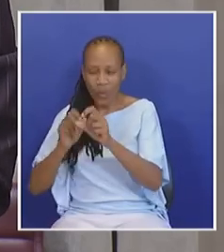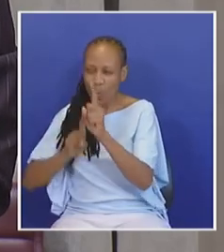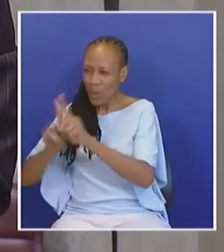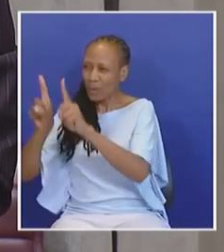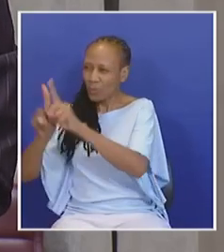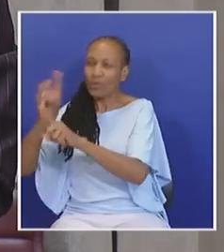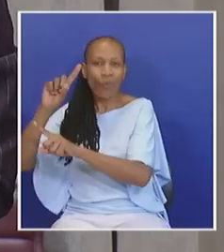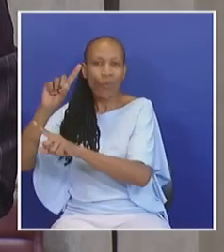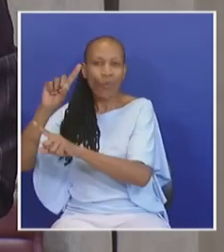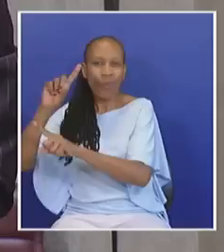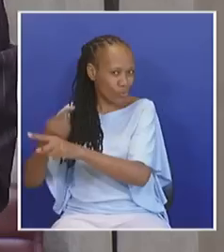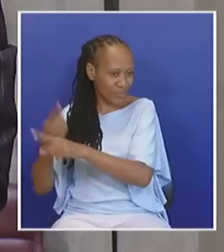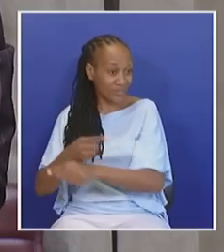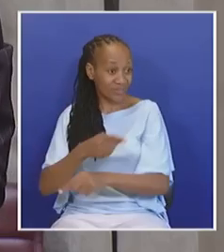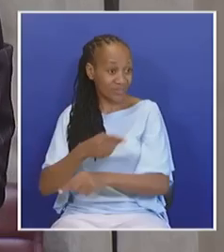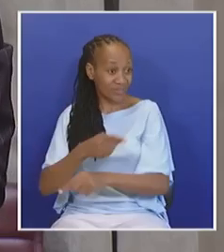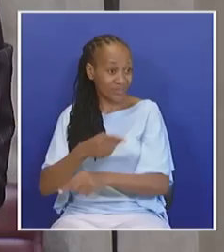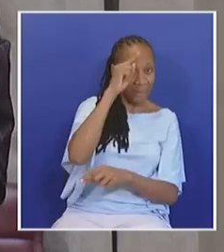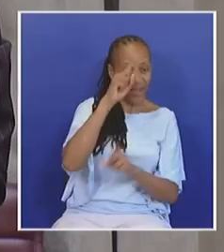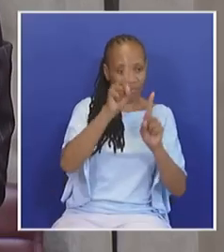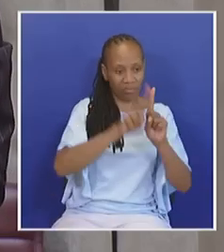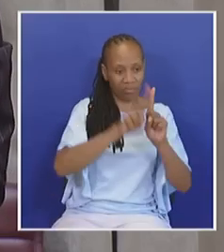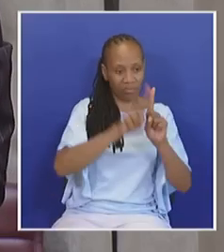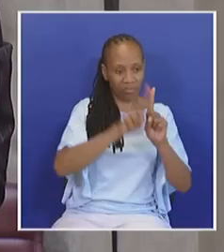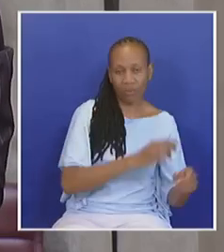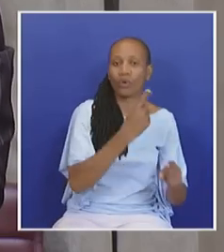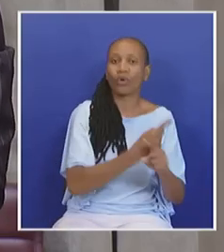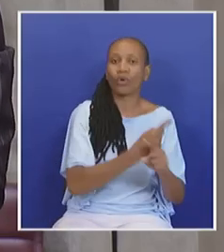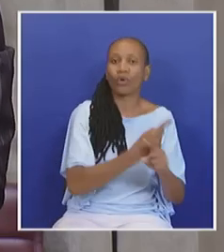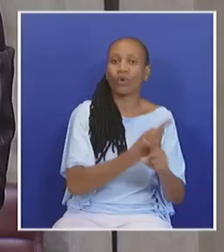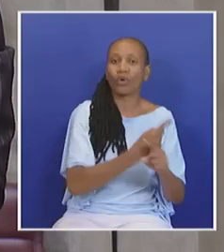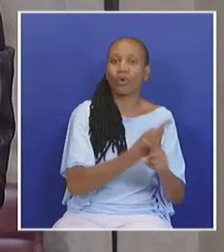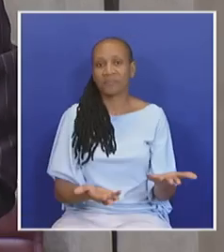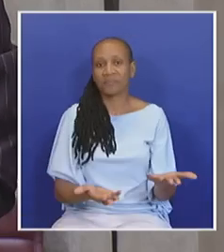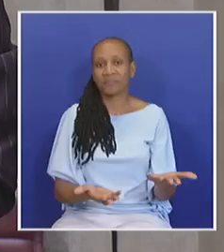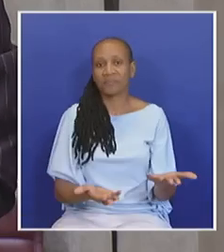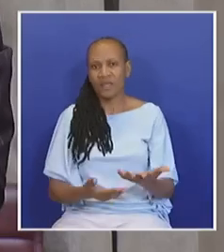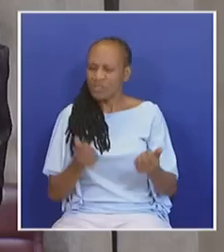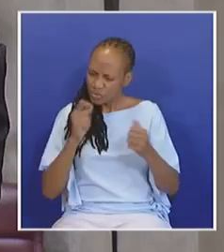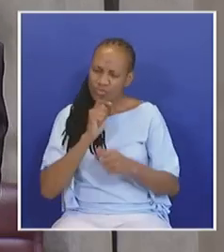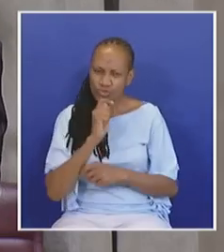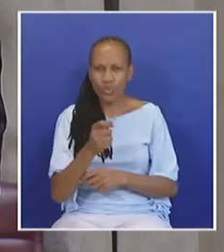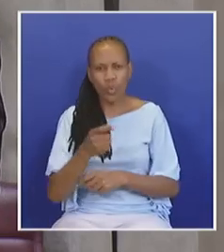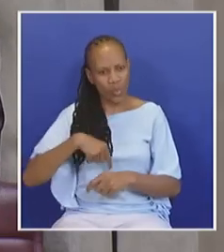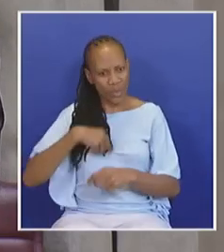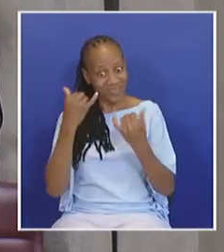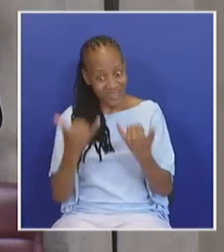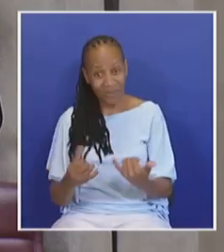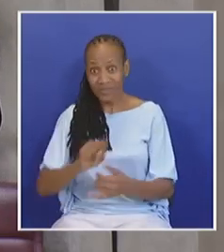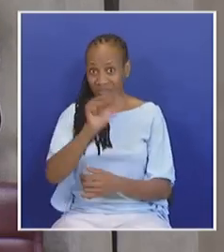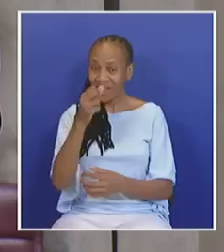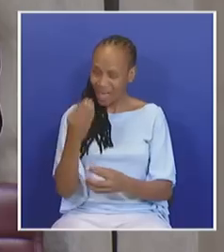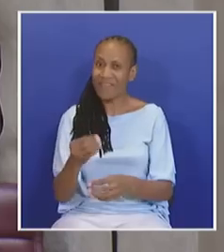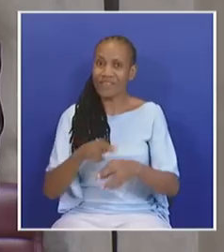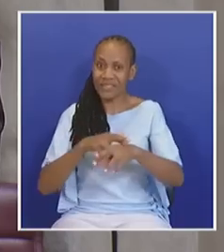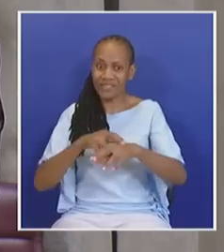most blacks were social and economic losers. There is no question that we are still living with the legacy of structural racism. I do not